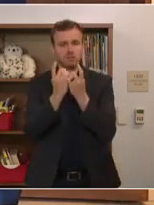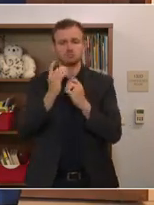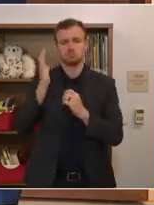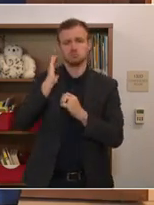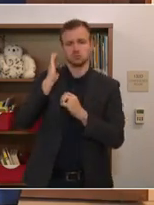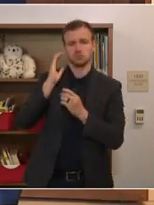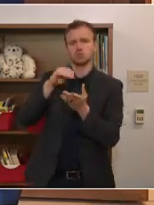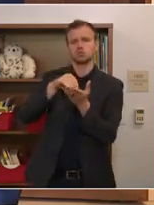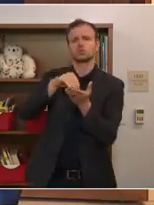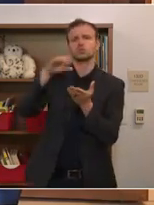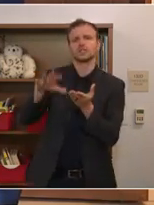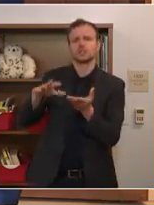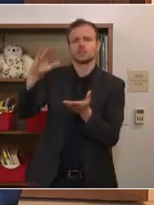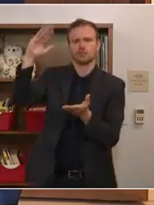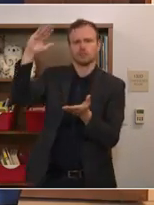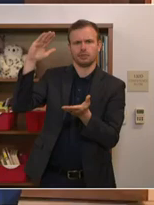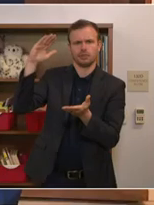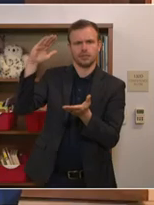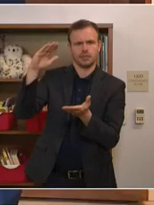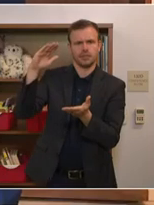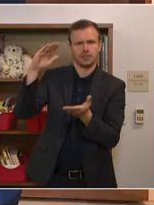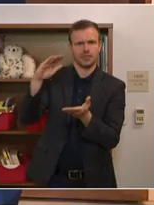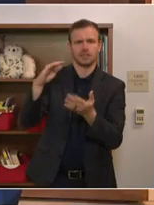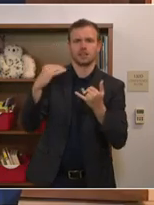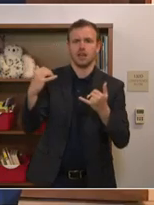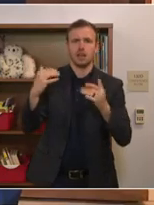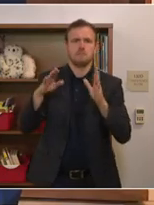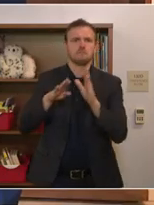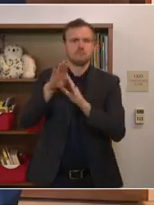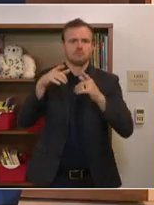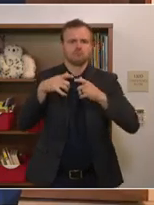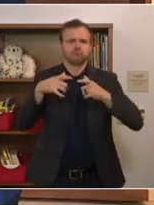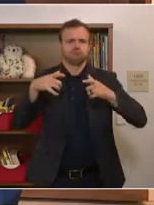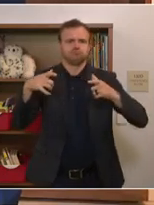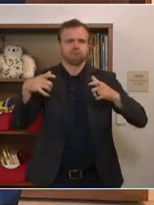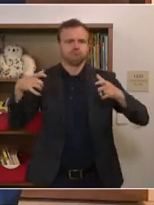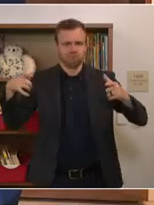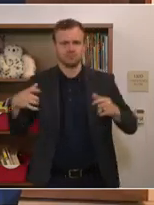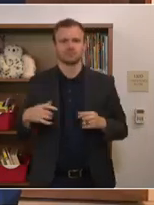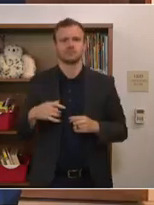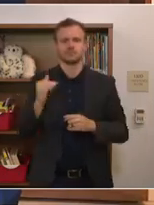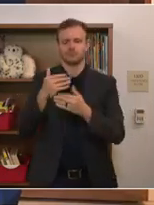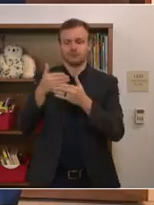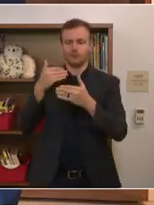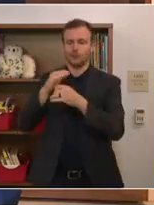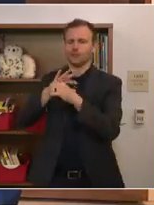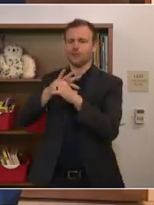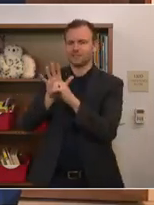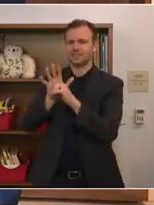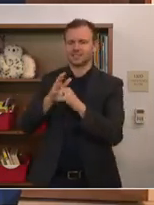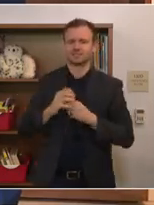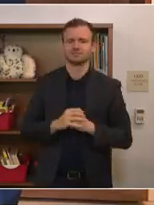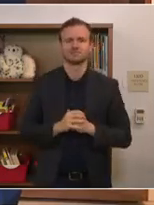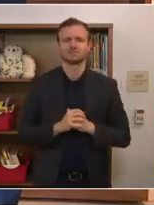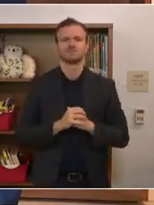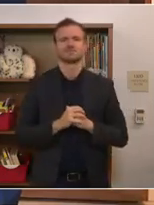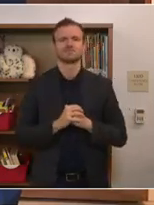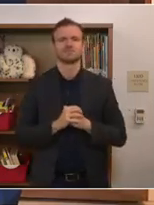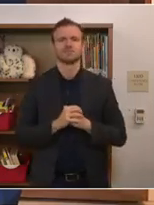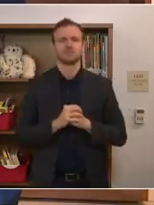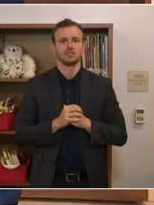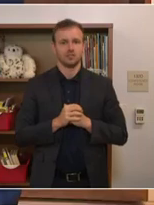school population since before COVID, and that is a good thing. The chancellor, working with our